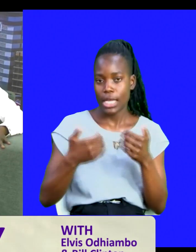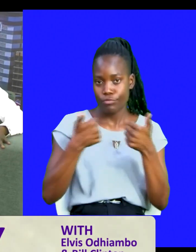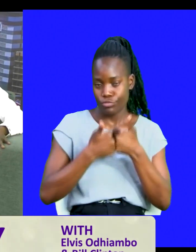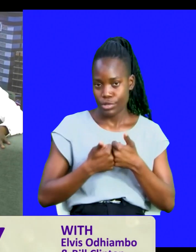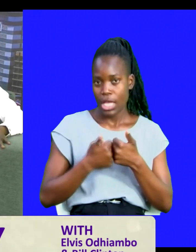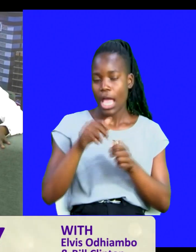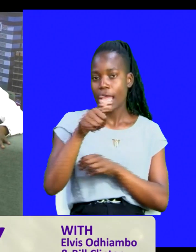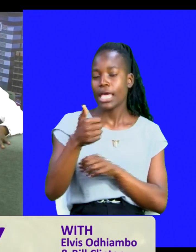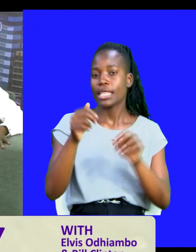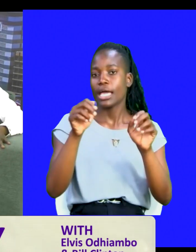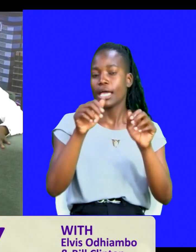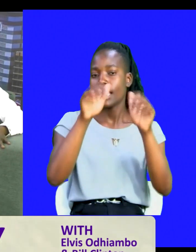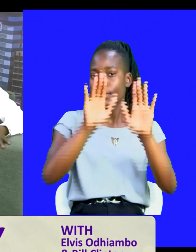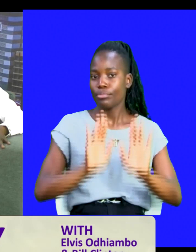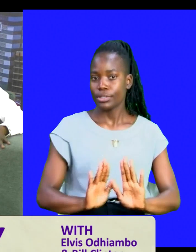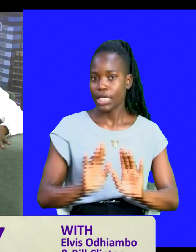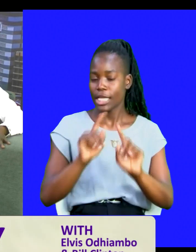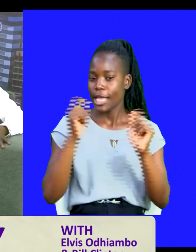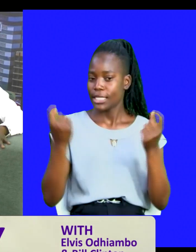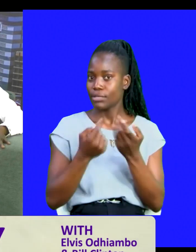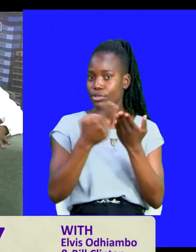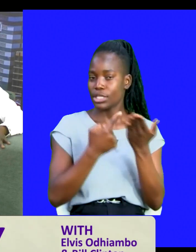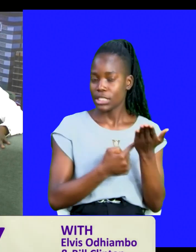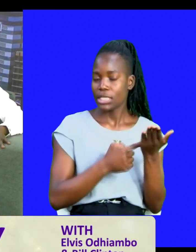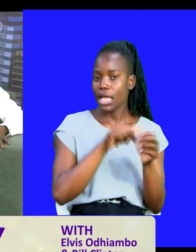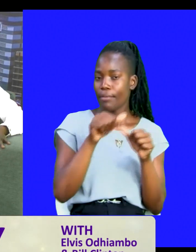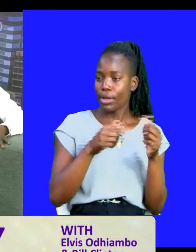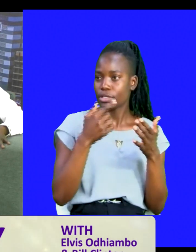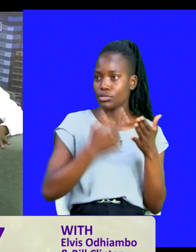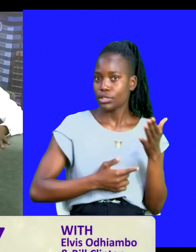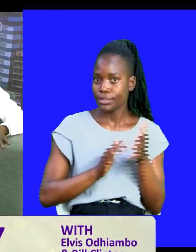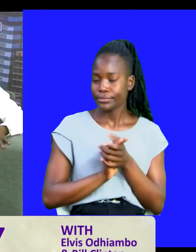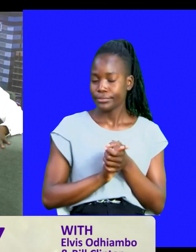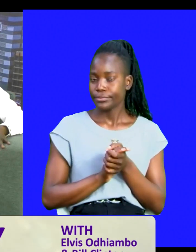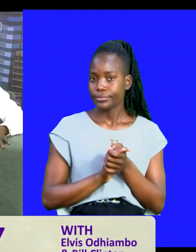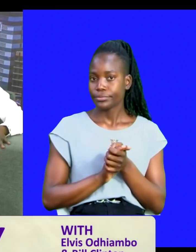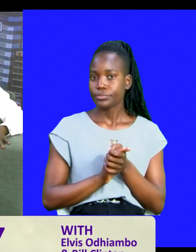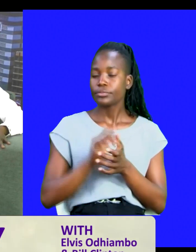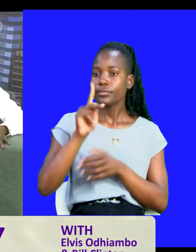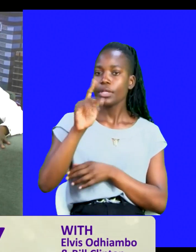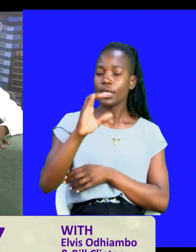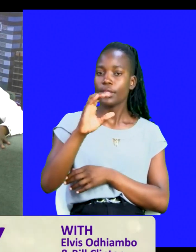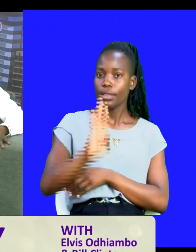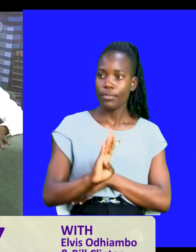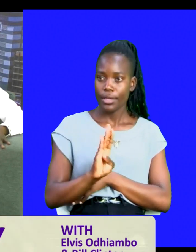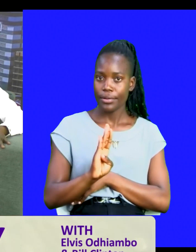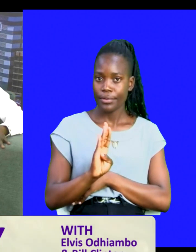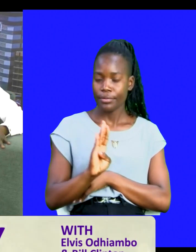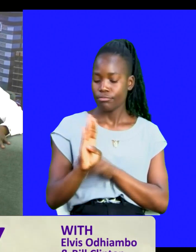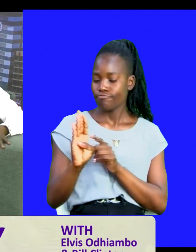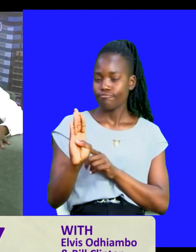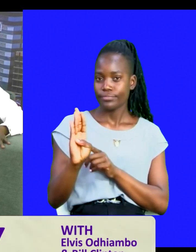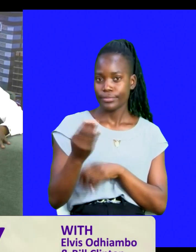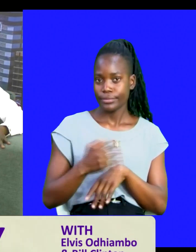another important team, to look at, especially was the fact that KCB, they're not